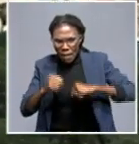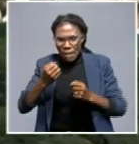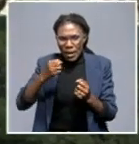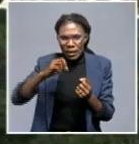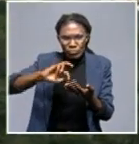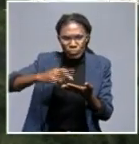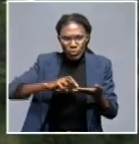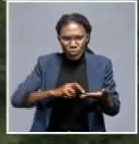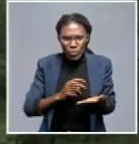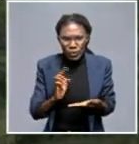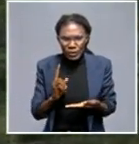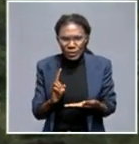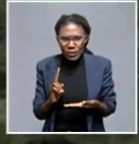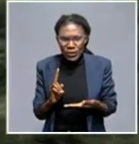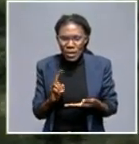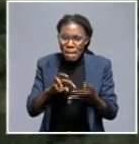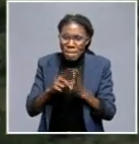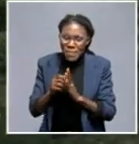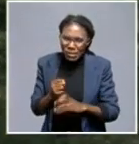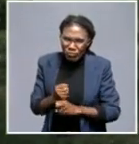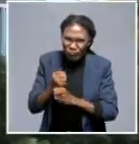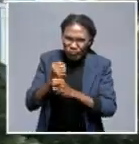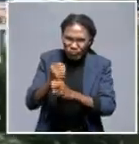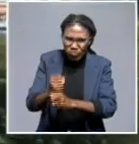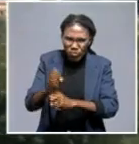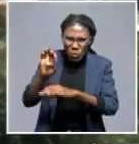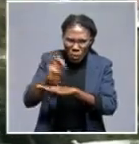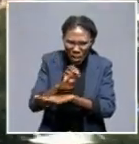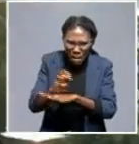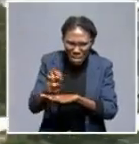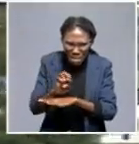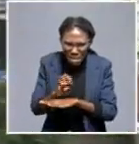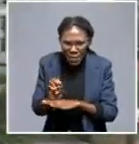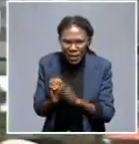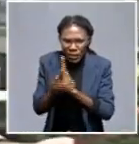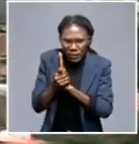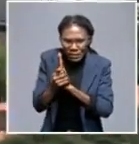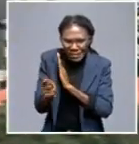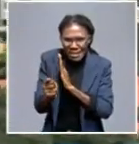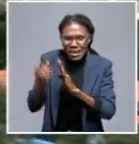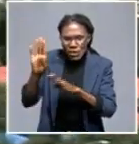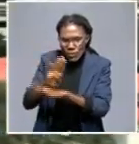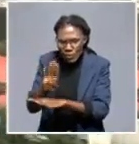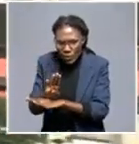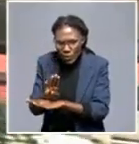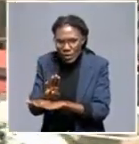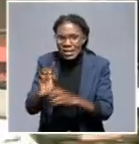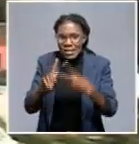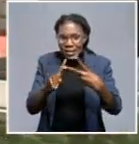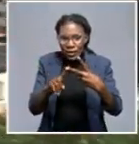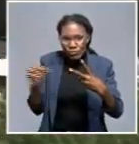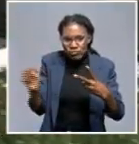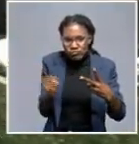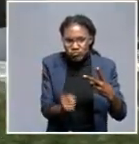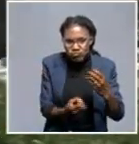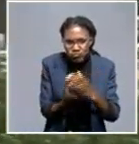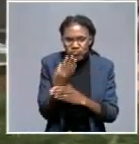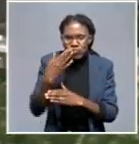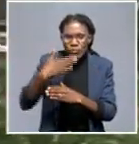to develop and enhance entrepreneurial skills and to promote creation of employment